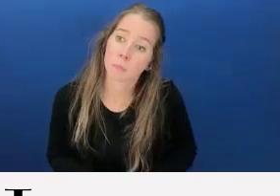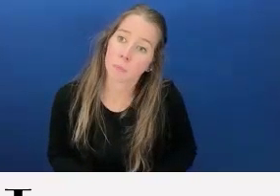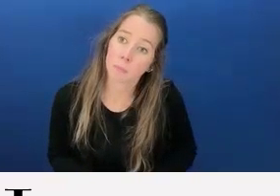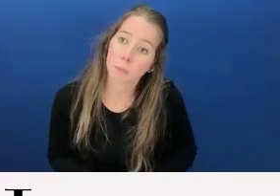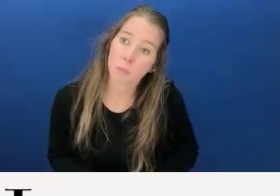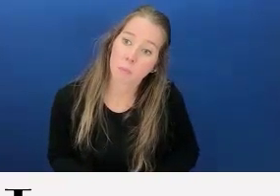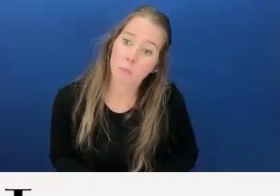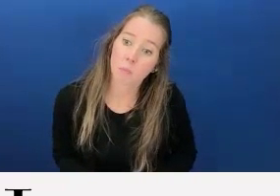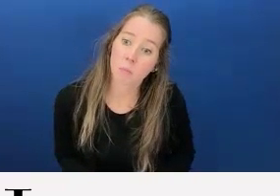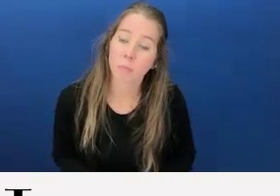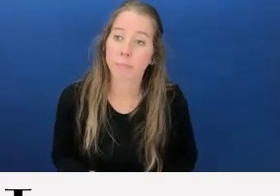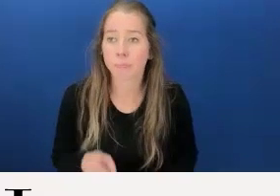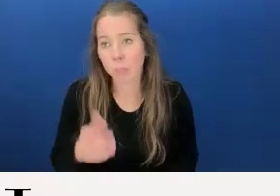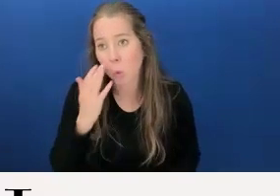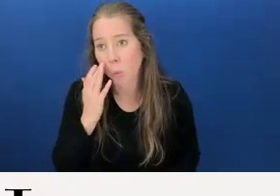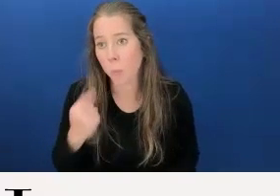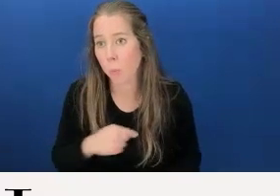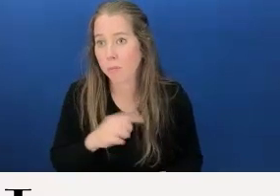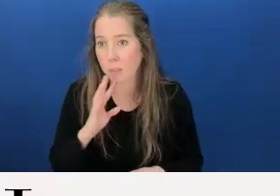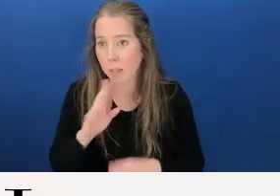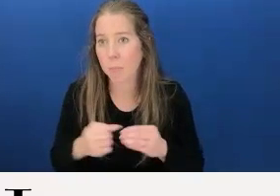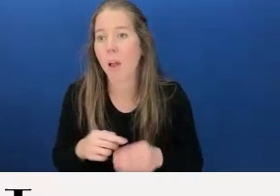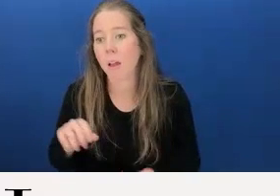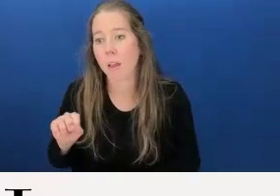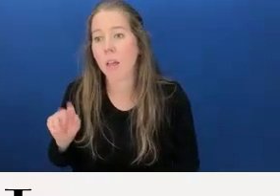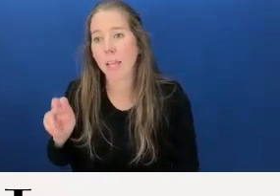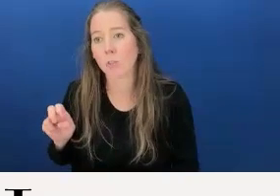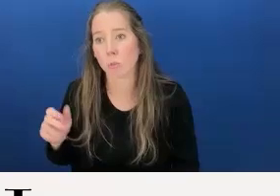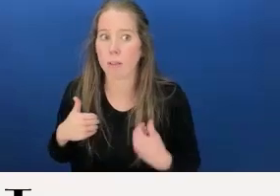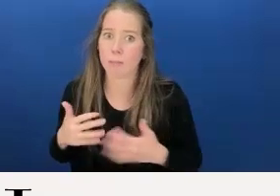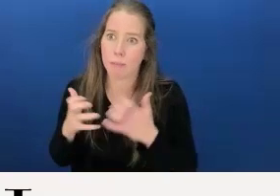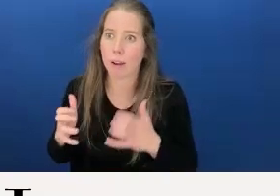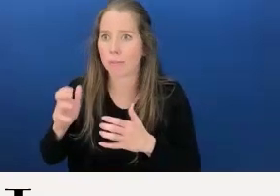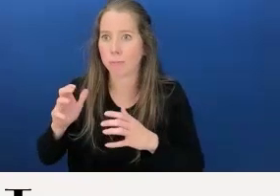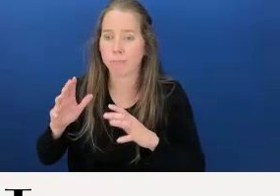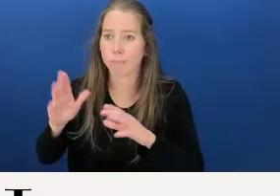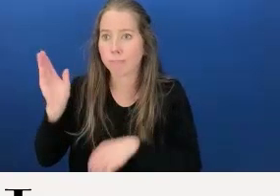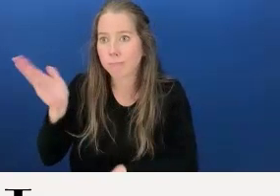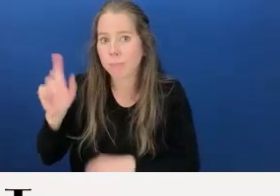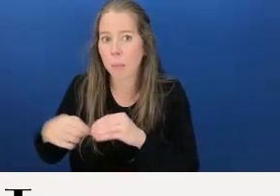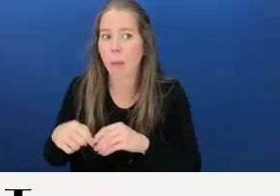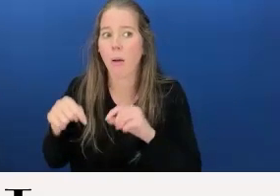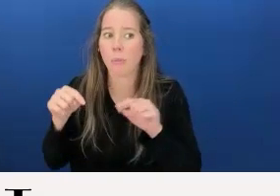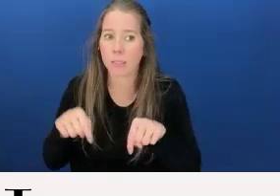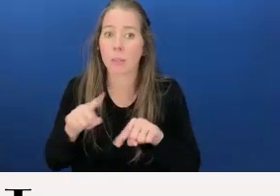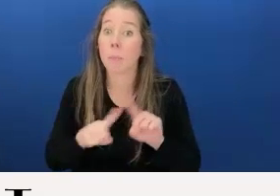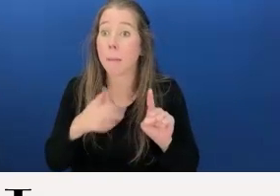So, we talk about, and Sue's given lots of sessions on this too, some of the best practices for when you're using